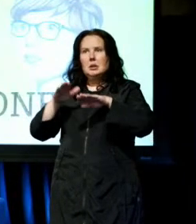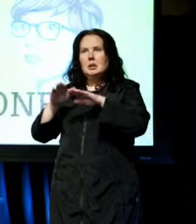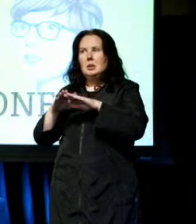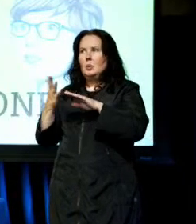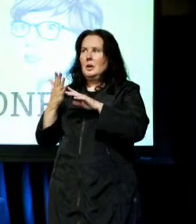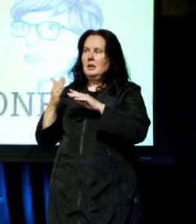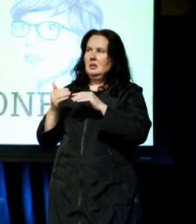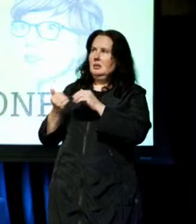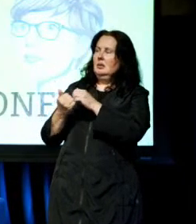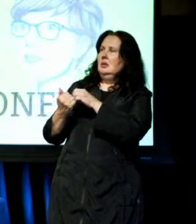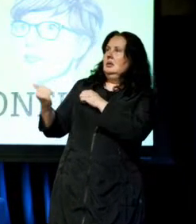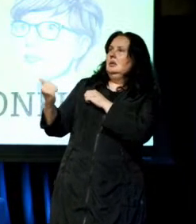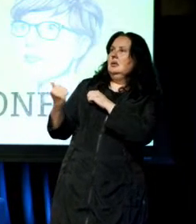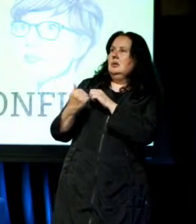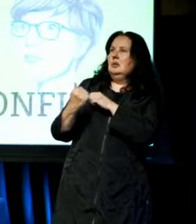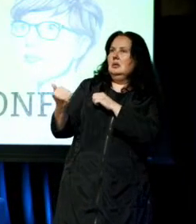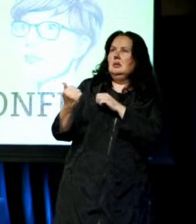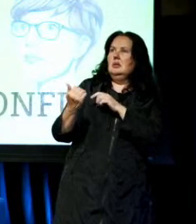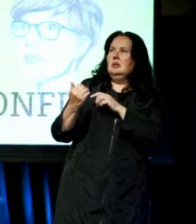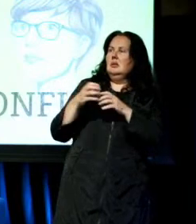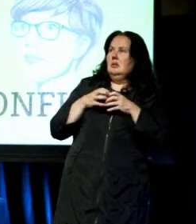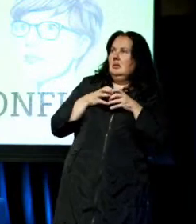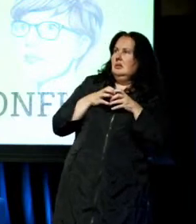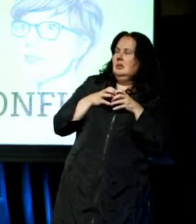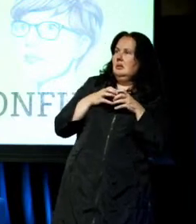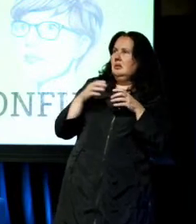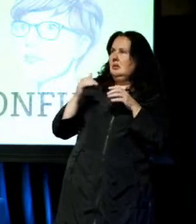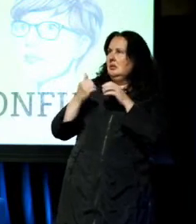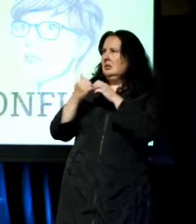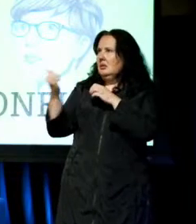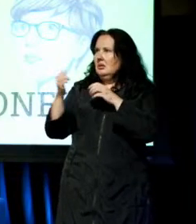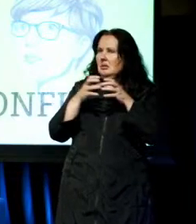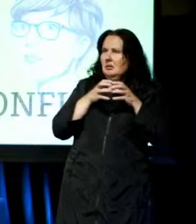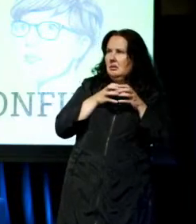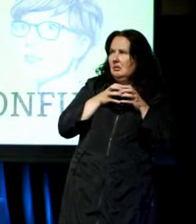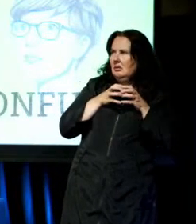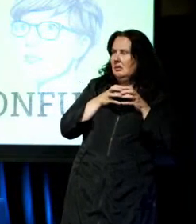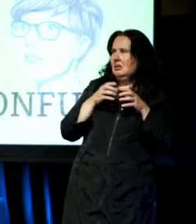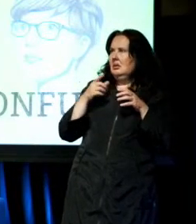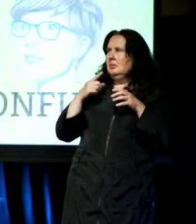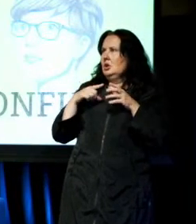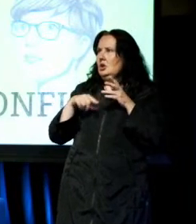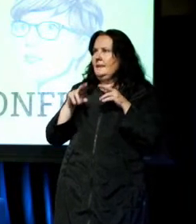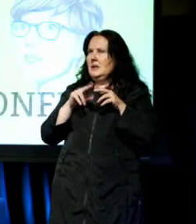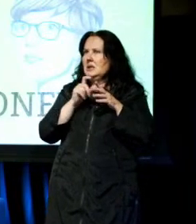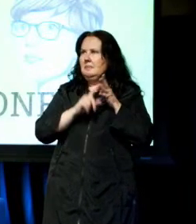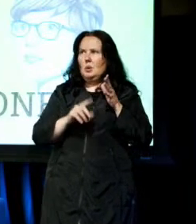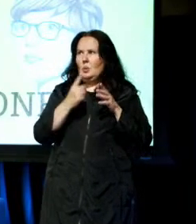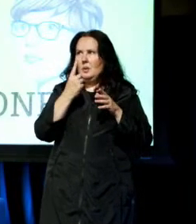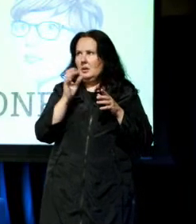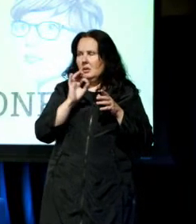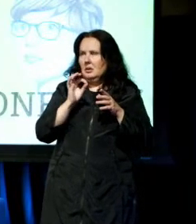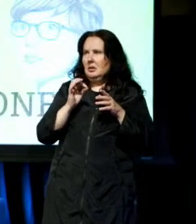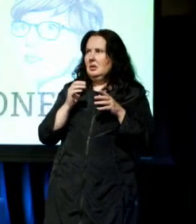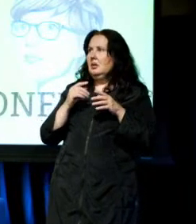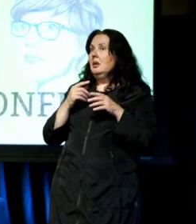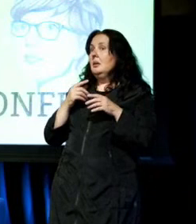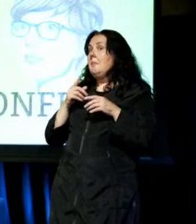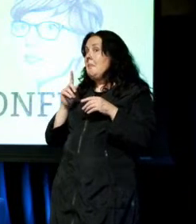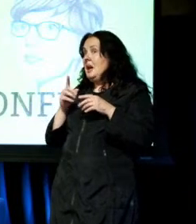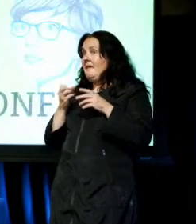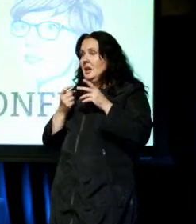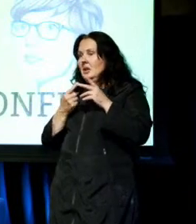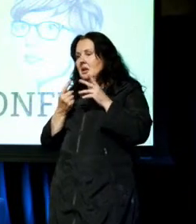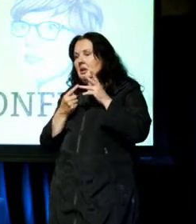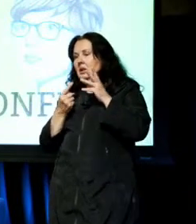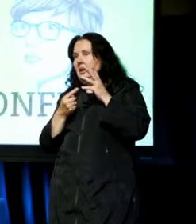marginalization, you know. So it's not, you know, it's not just that. It's like, you know, it's not just about disability. If you let more disabled people in, you're getting